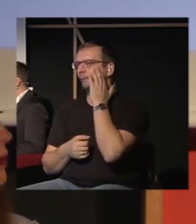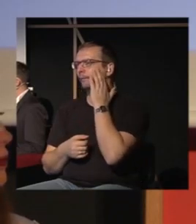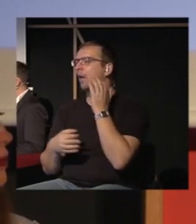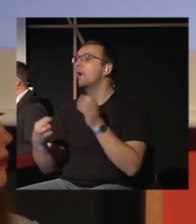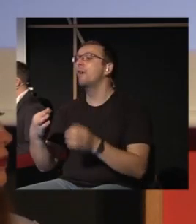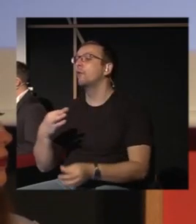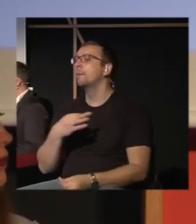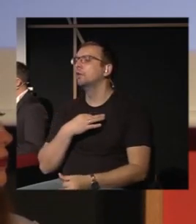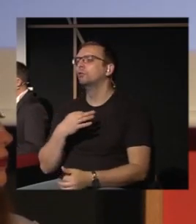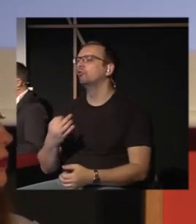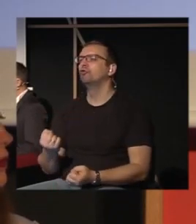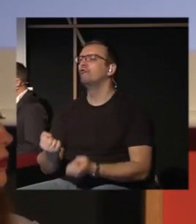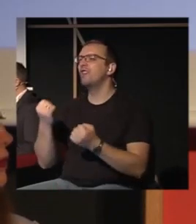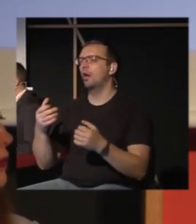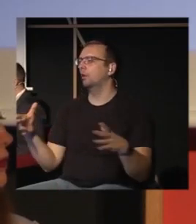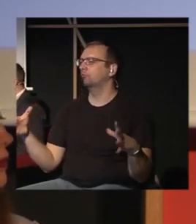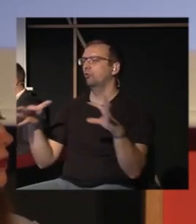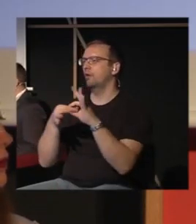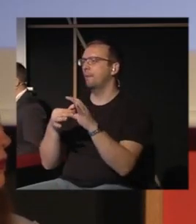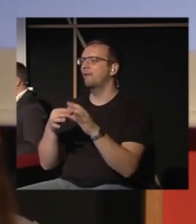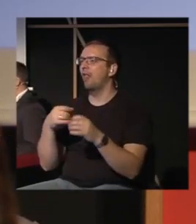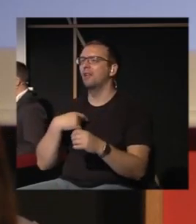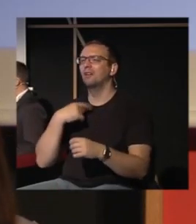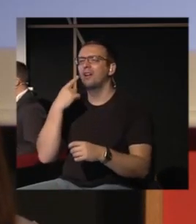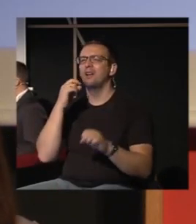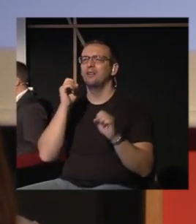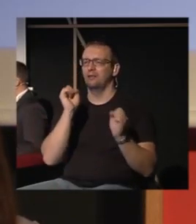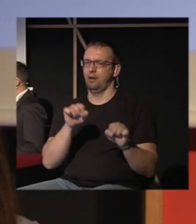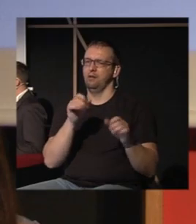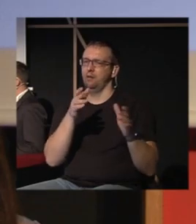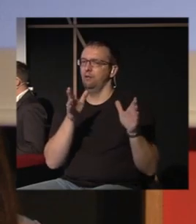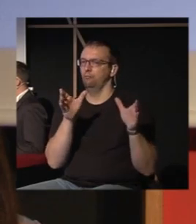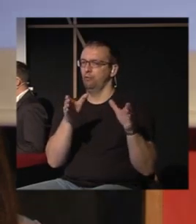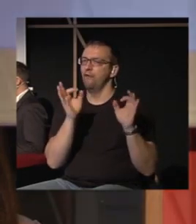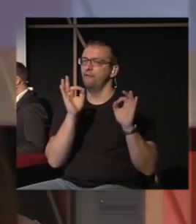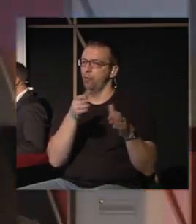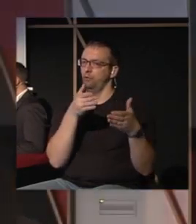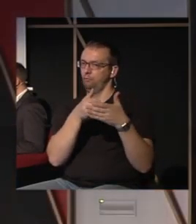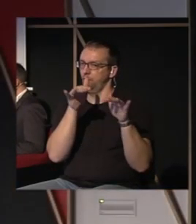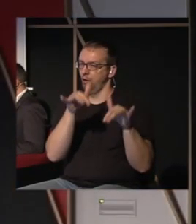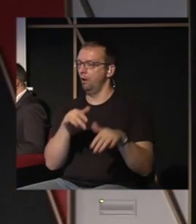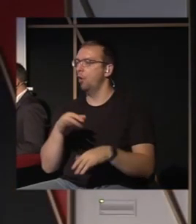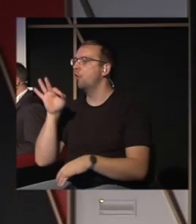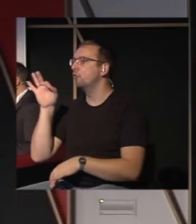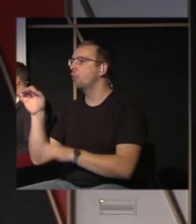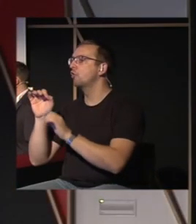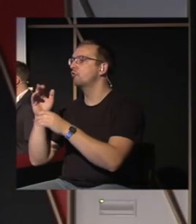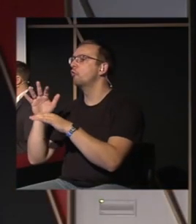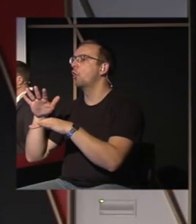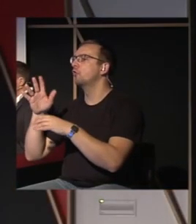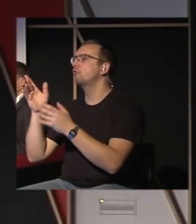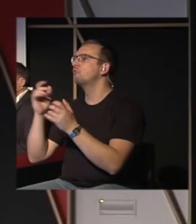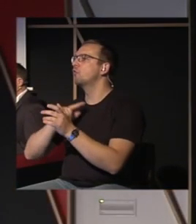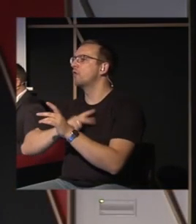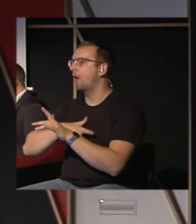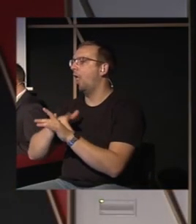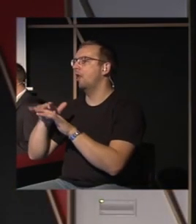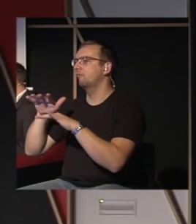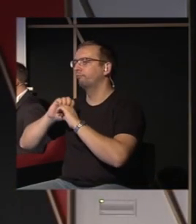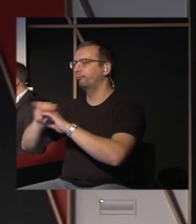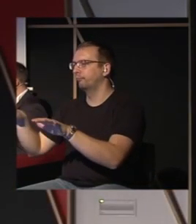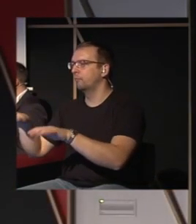local community. Great to hear, thank you. Jelena, I mean, for you with the World Cup as well, it has been